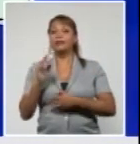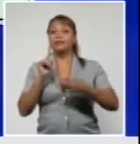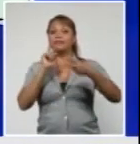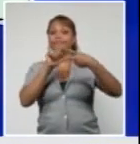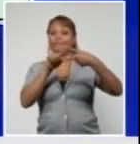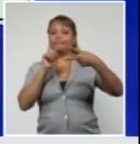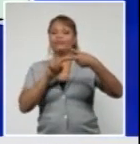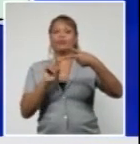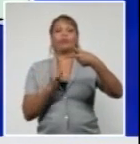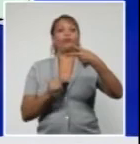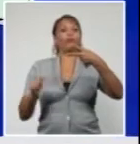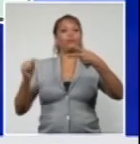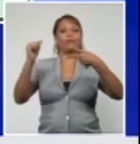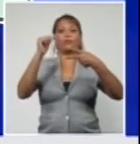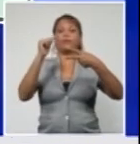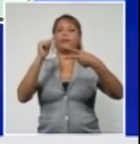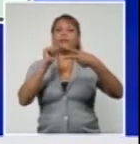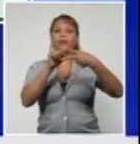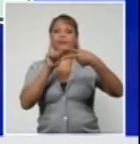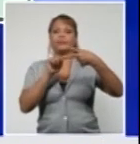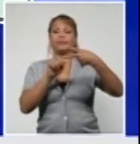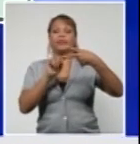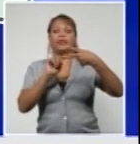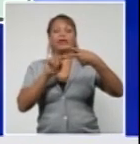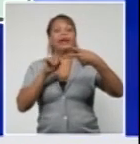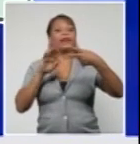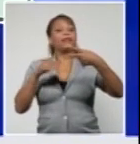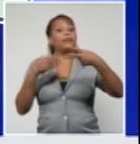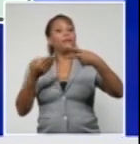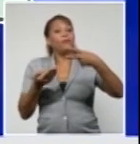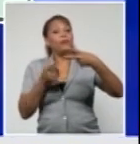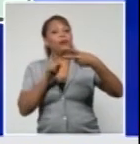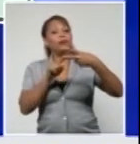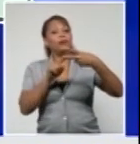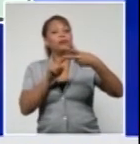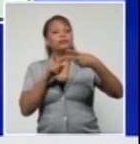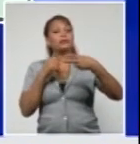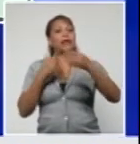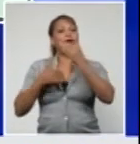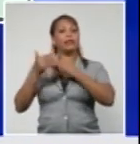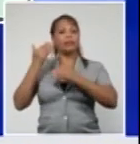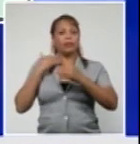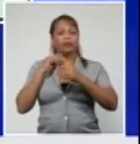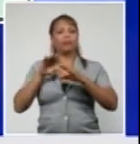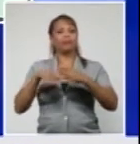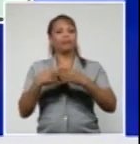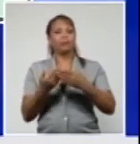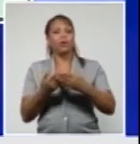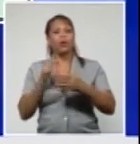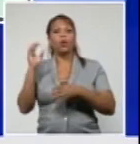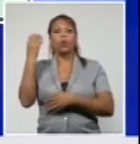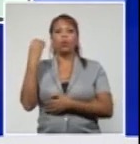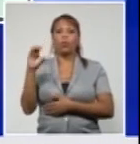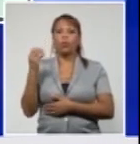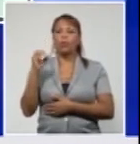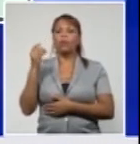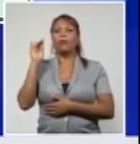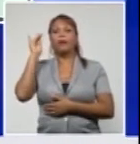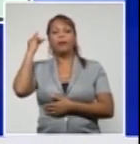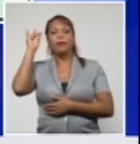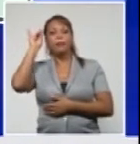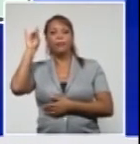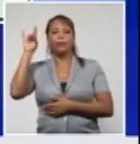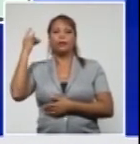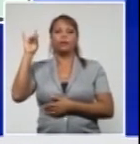Colombia, Peru, Argentina, Mexico, Chile, Canada,